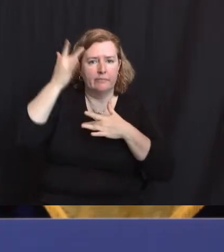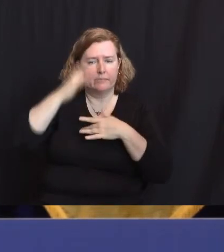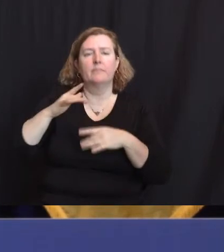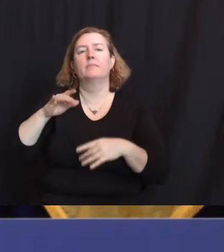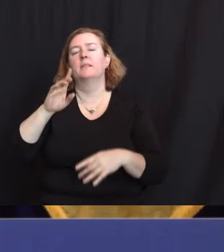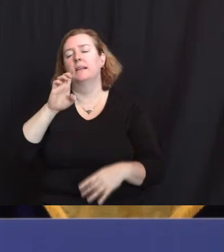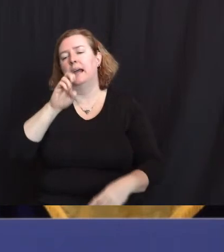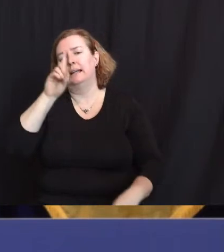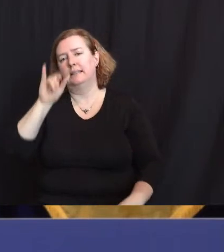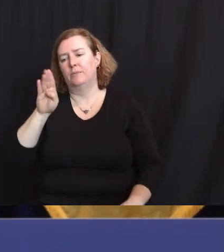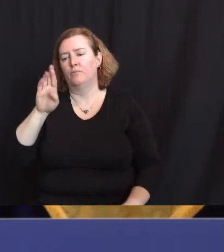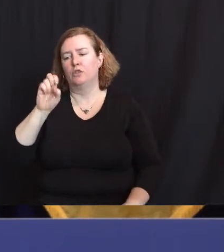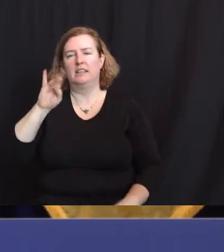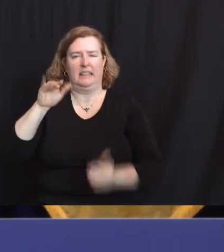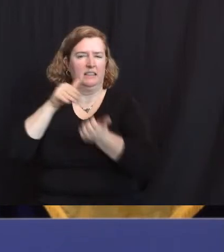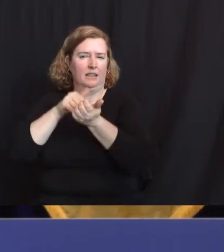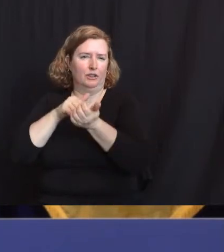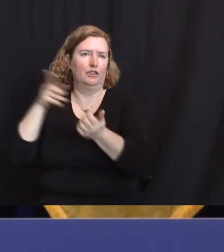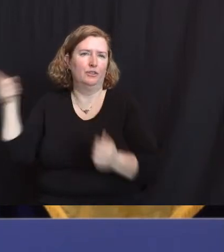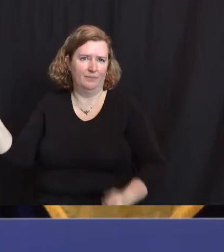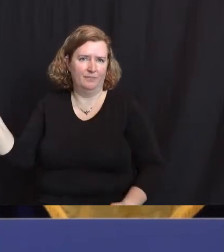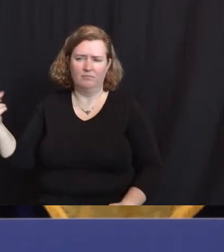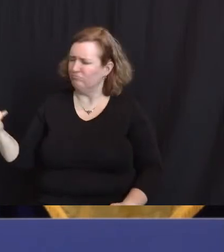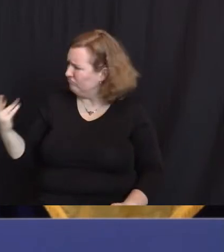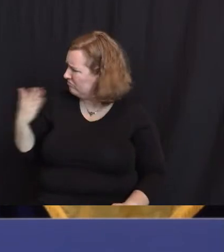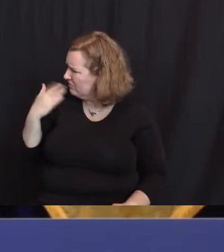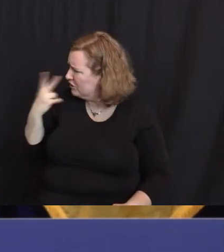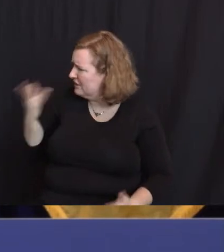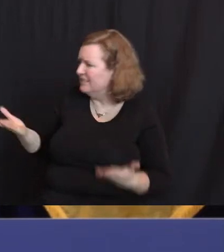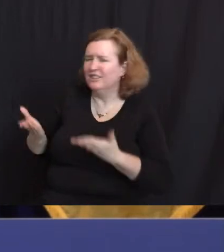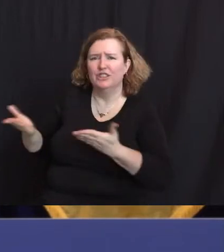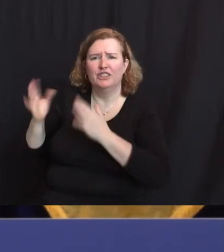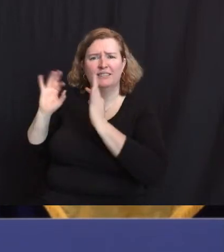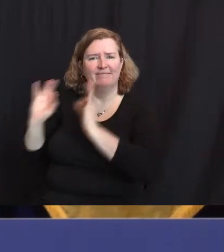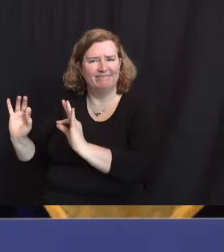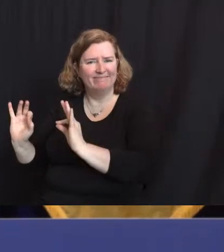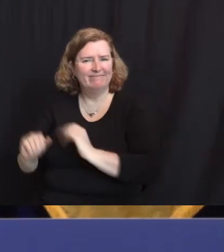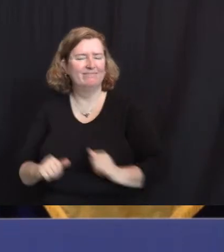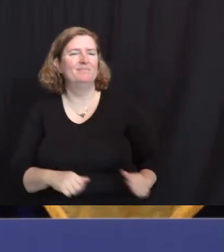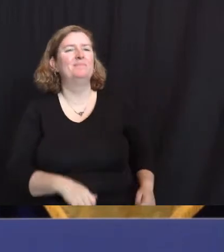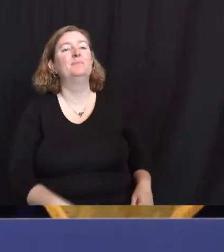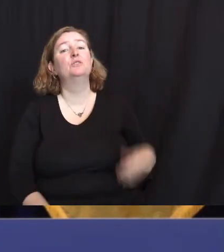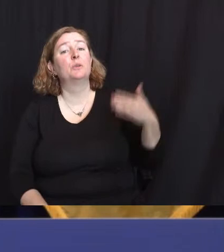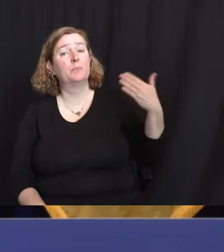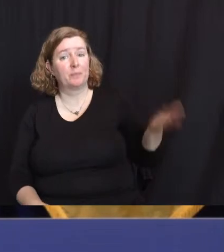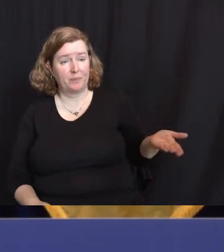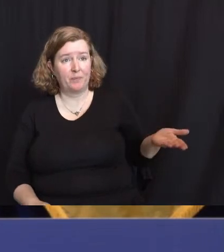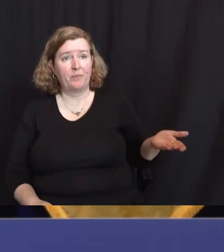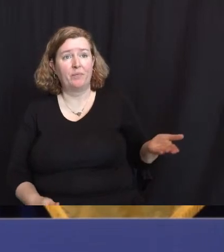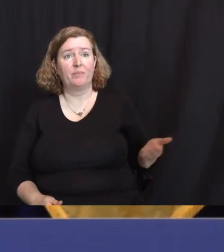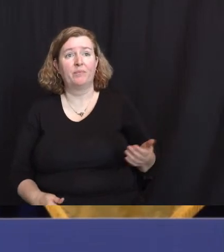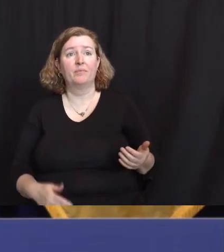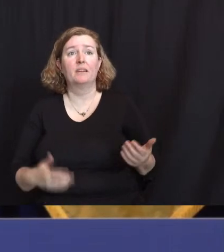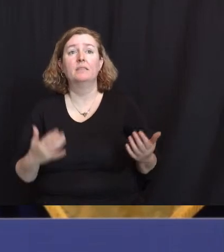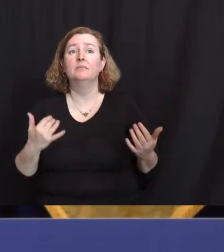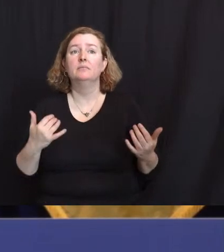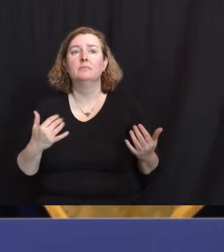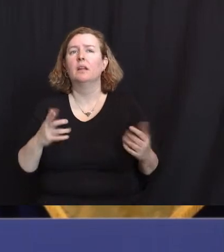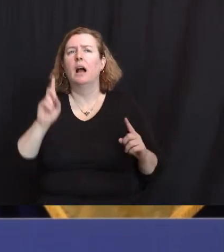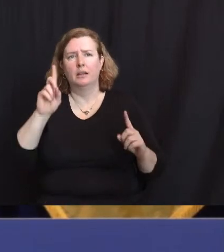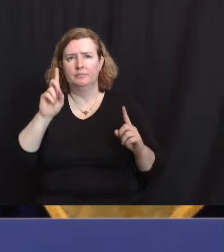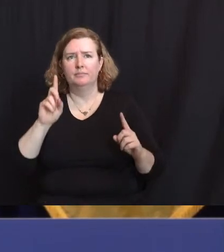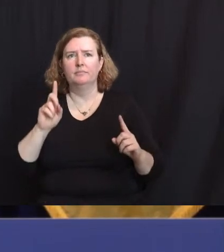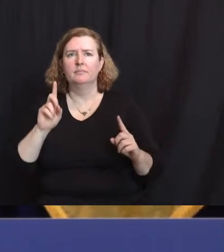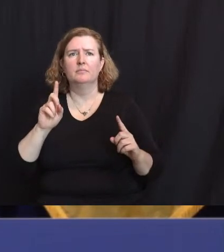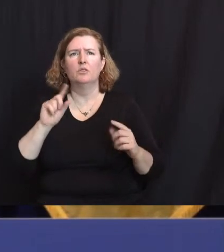normally on Wednesdays. Good to have you back, and Judy, always. On the 26th anniversary of his graduation from